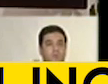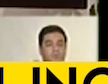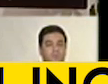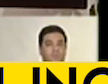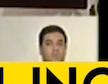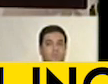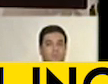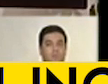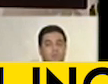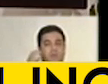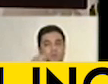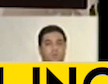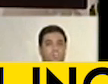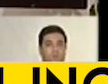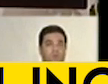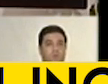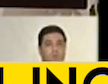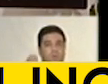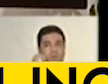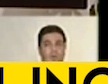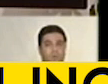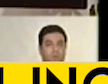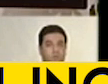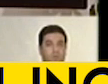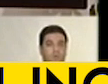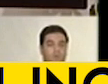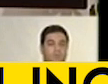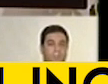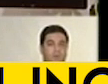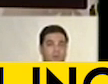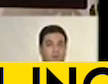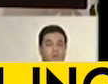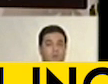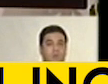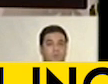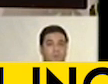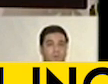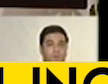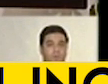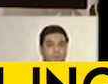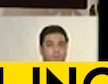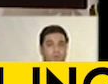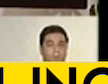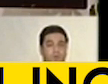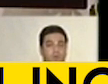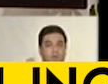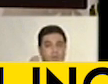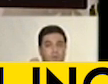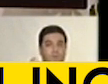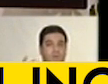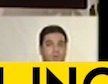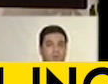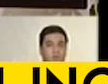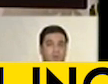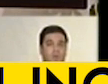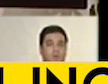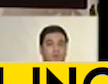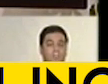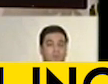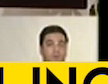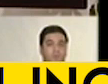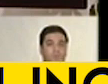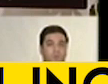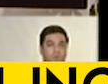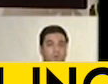o'zini men ilm xohlayman, ammo ilm yo'q deb ta'kidlayapti. Men bor men ilm talibi ilm kerak. Ya'ni men bor